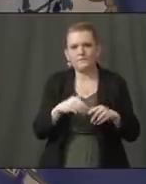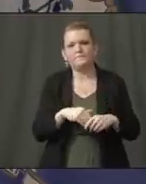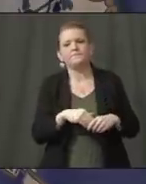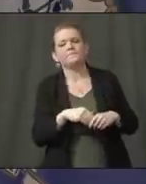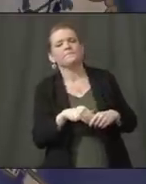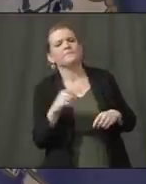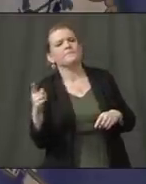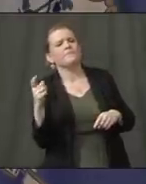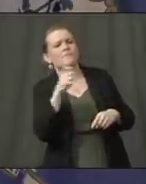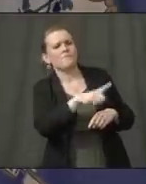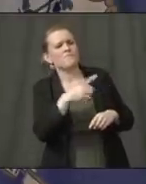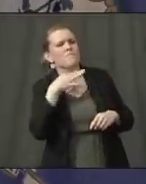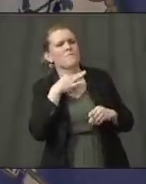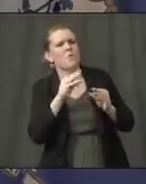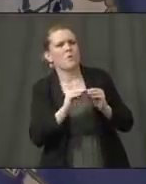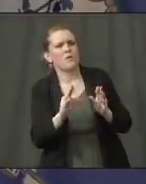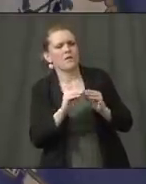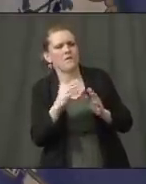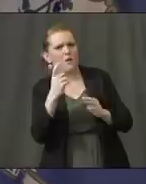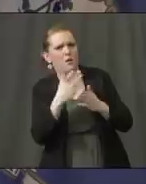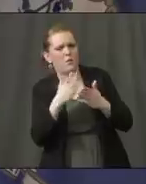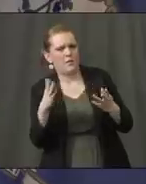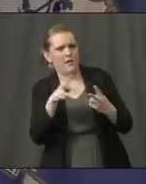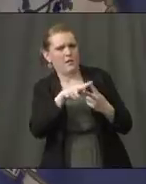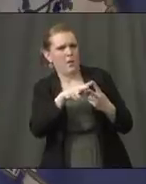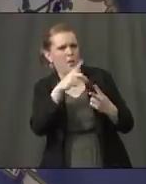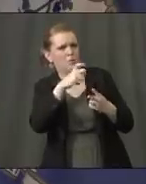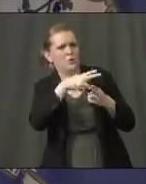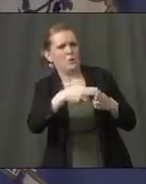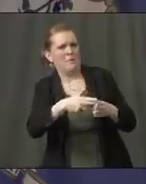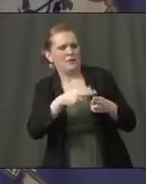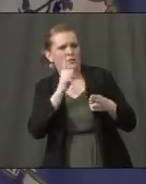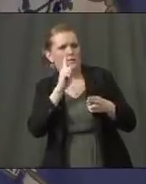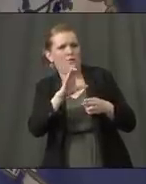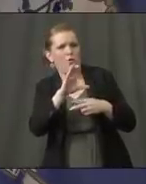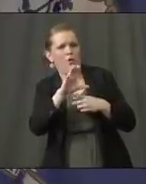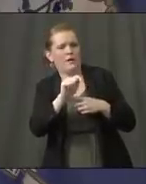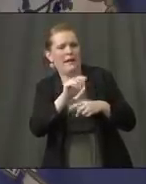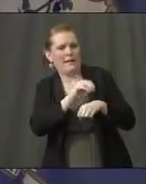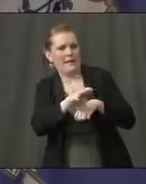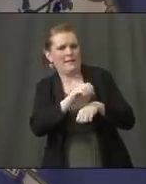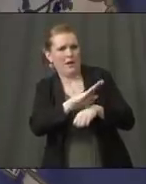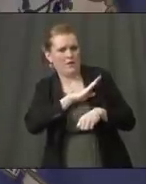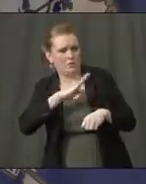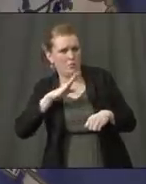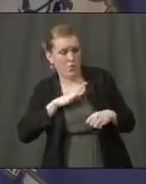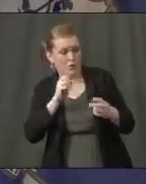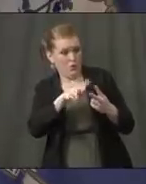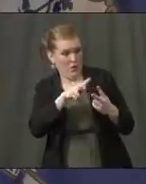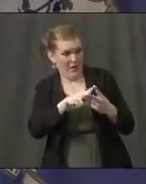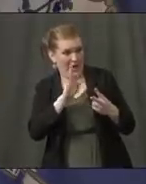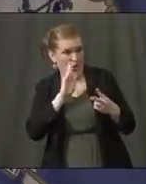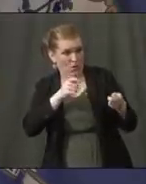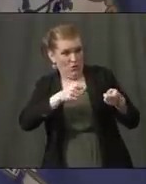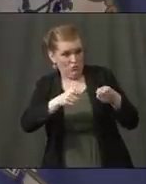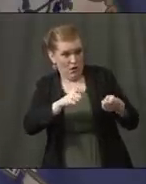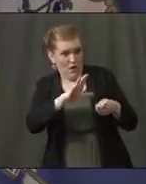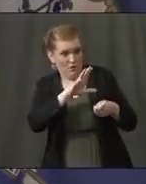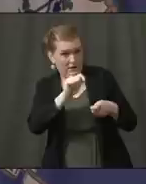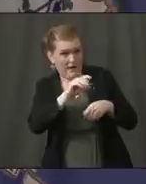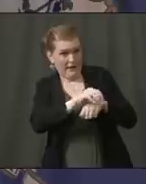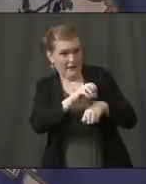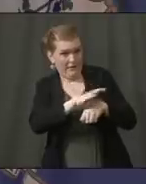Nooyi, are they both running the Connecticut recovery group as well as serving as